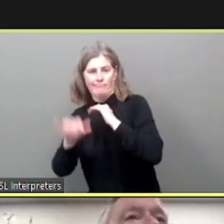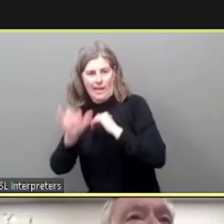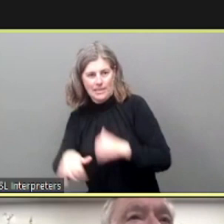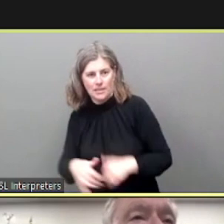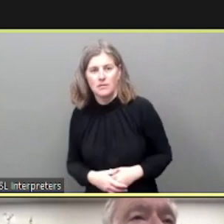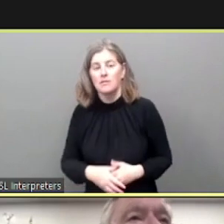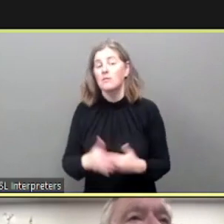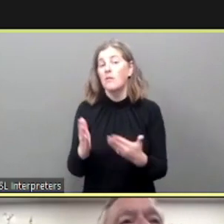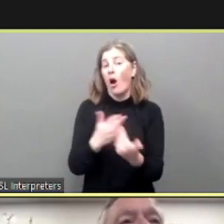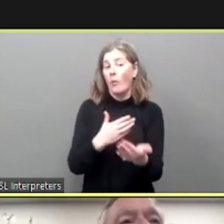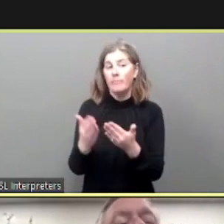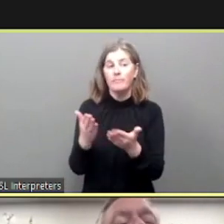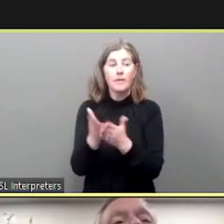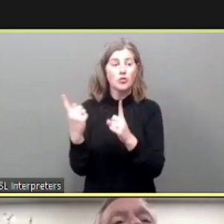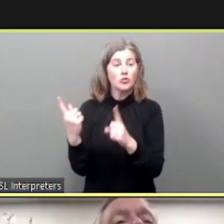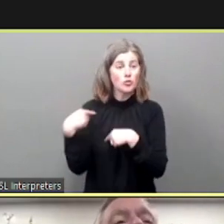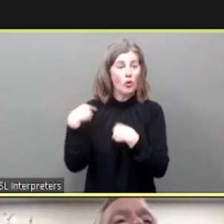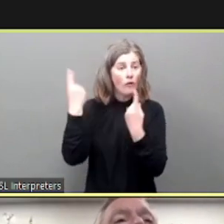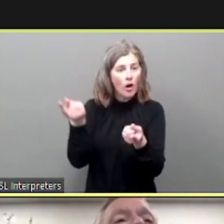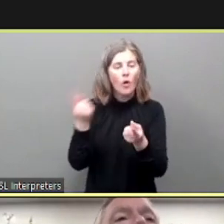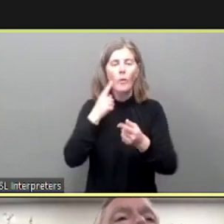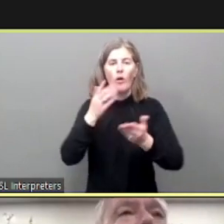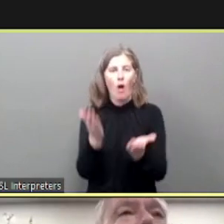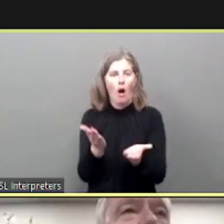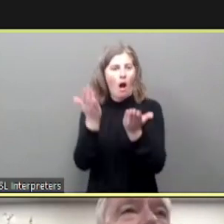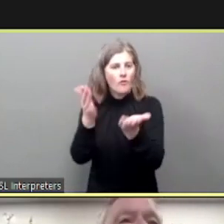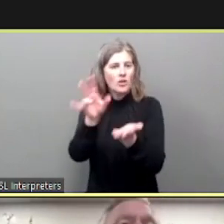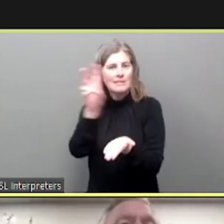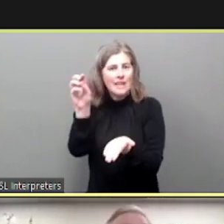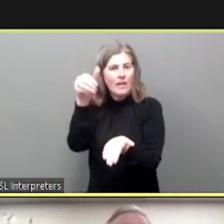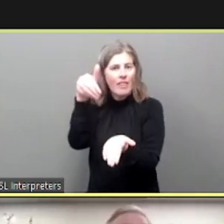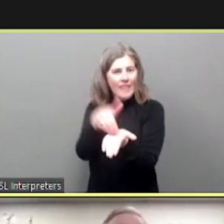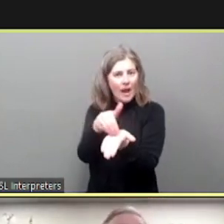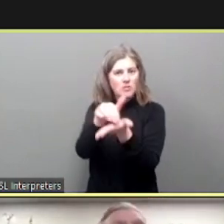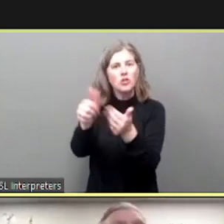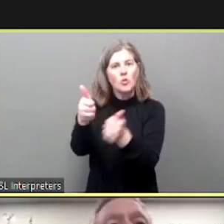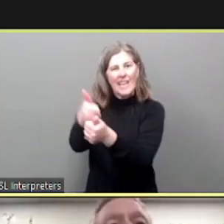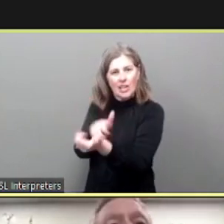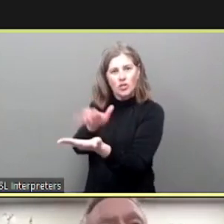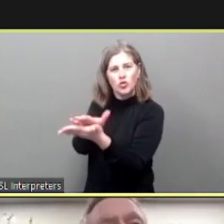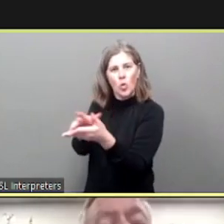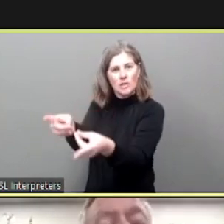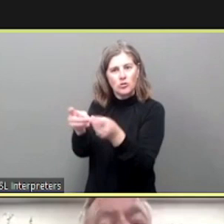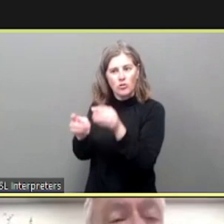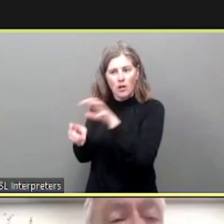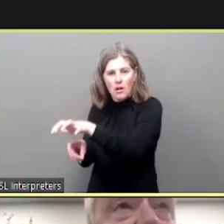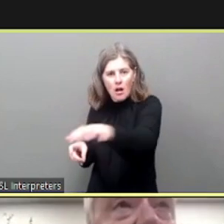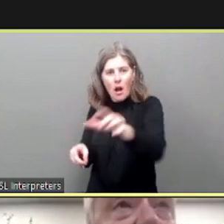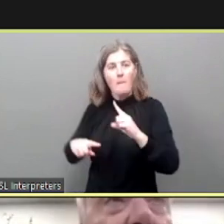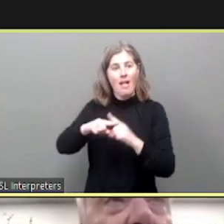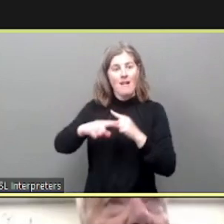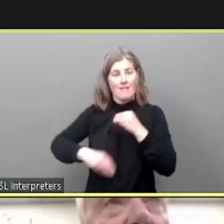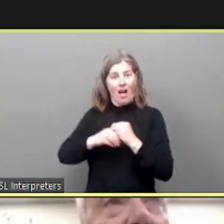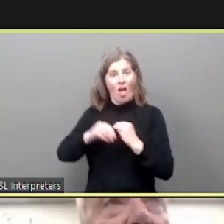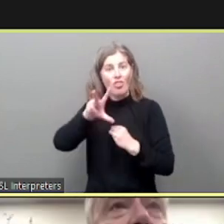so far, we're able to offer $70,000 to each school district, plus an additional $30 per enrolled